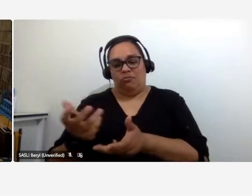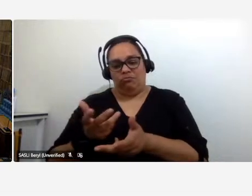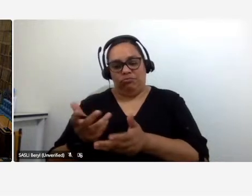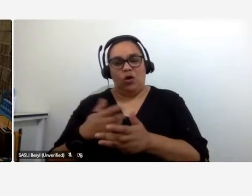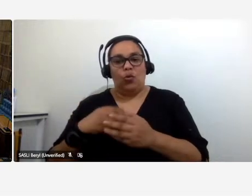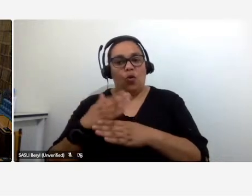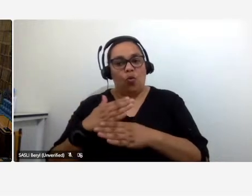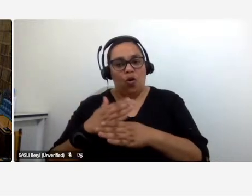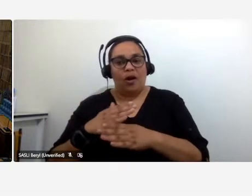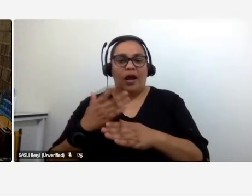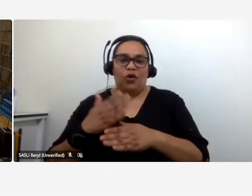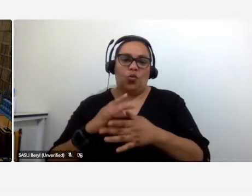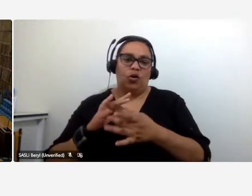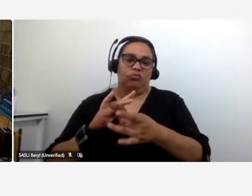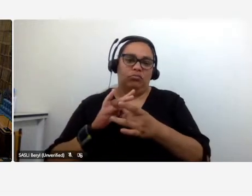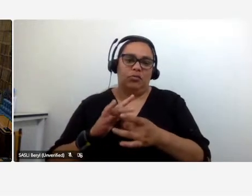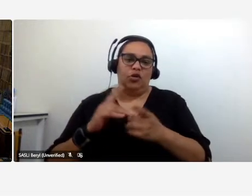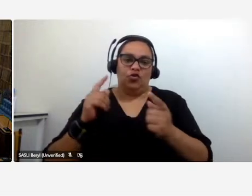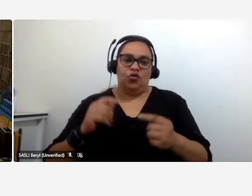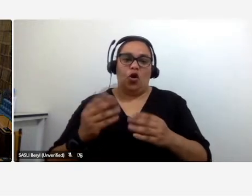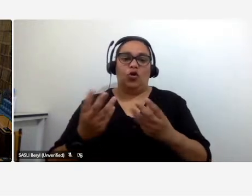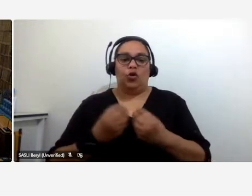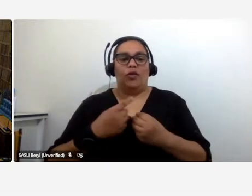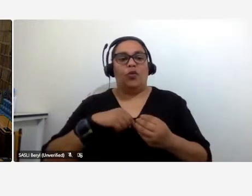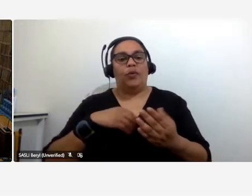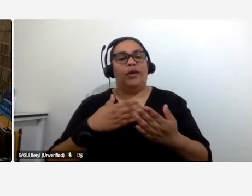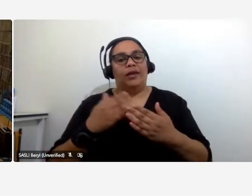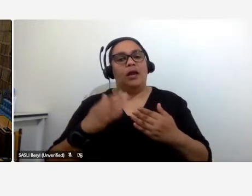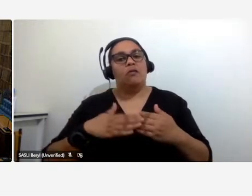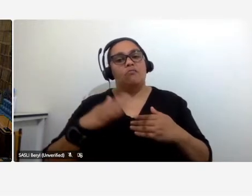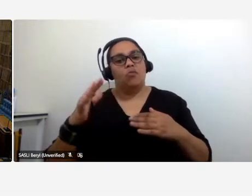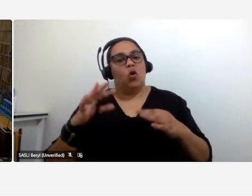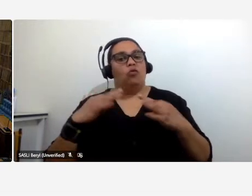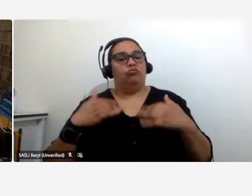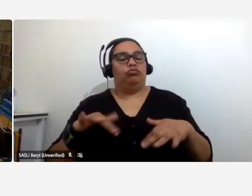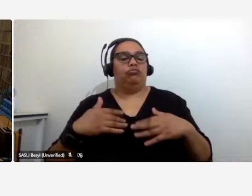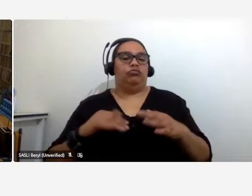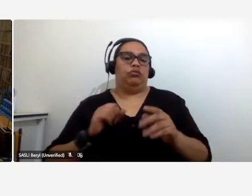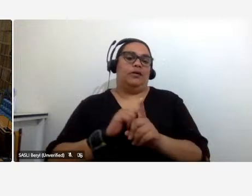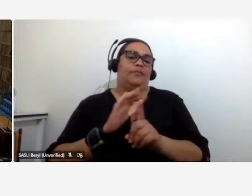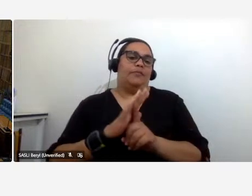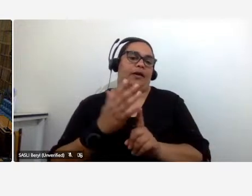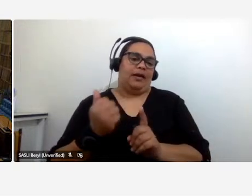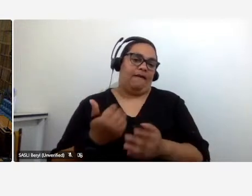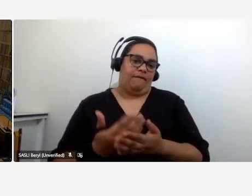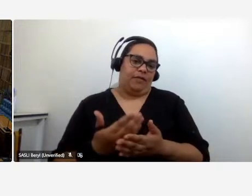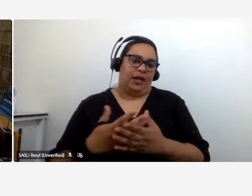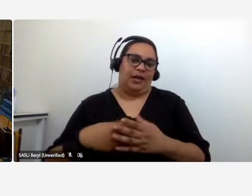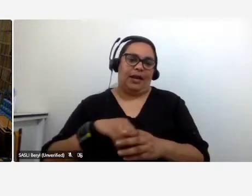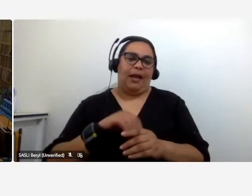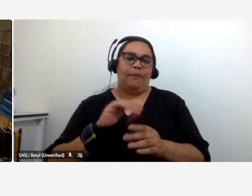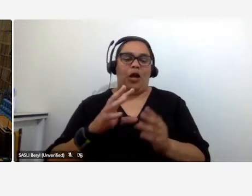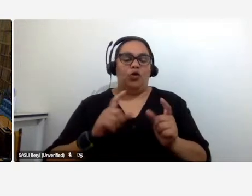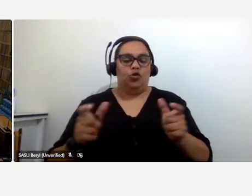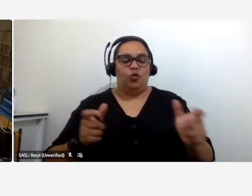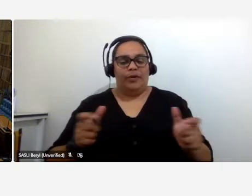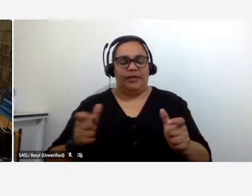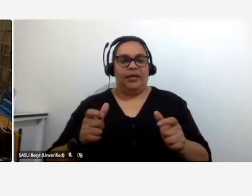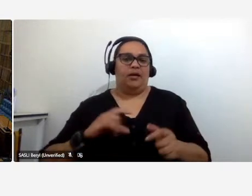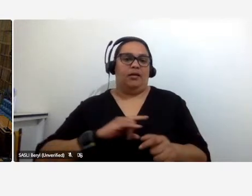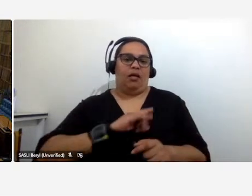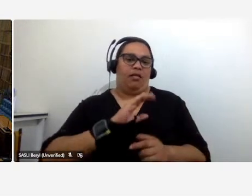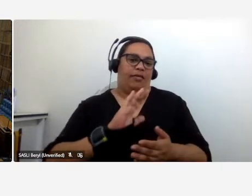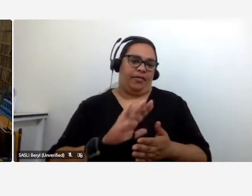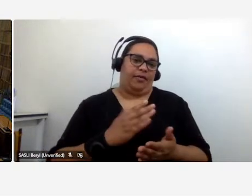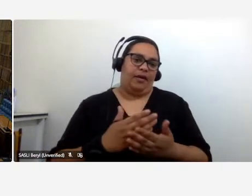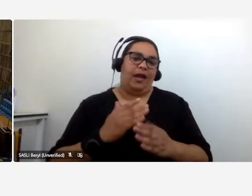working on collaborating stronger together so that we can have greater impact around maintaining health